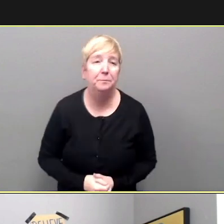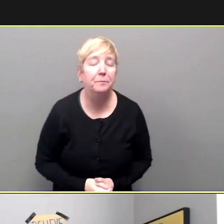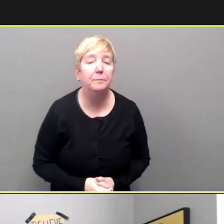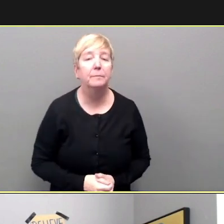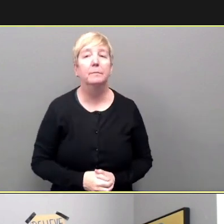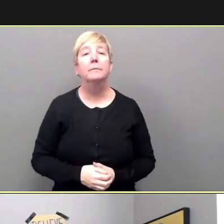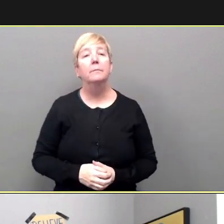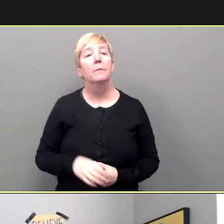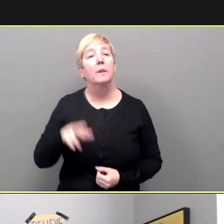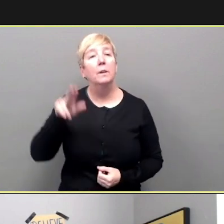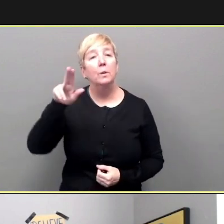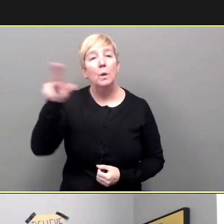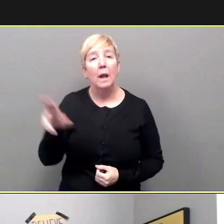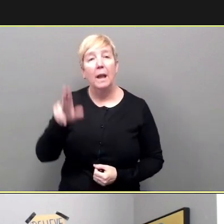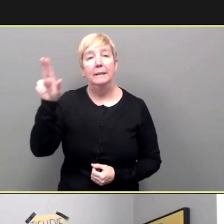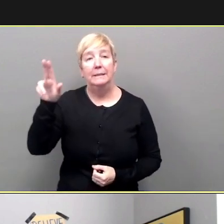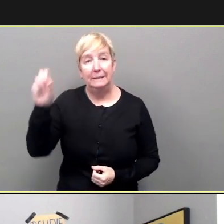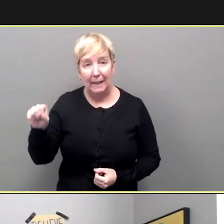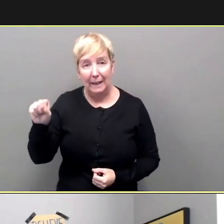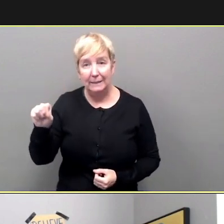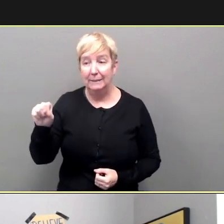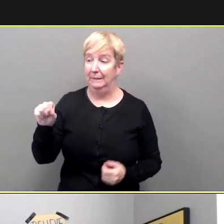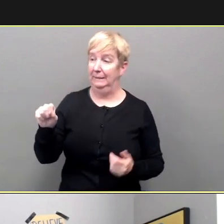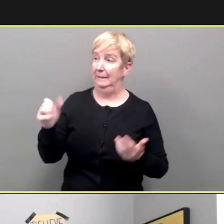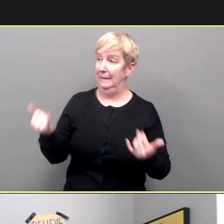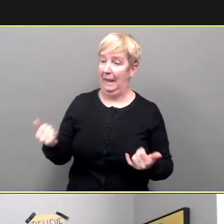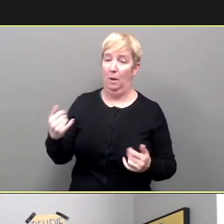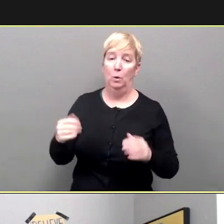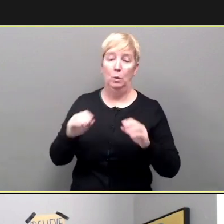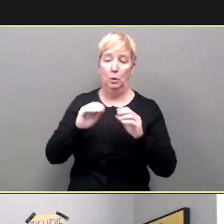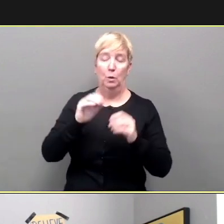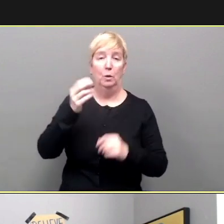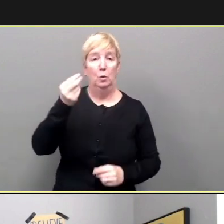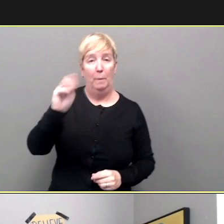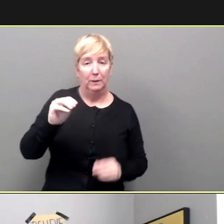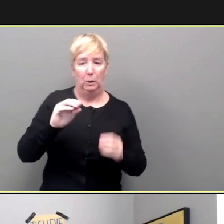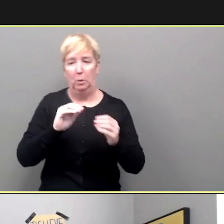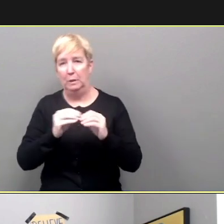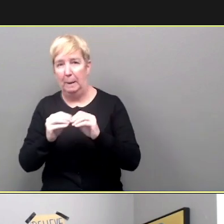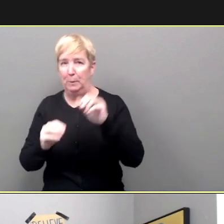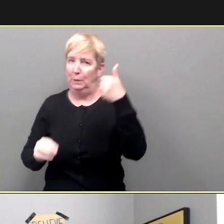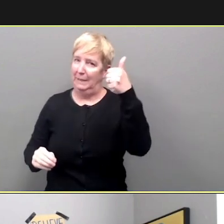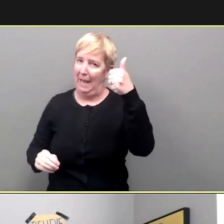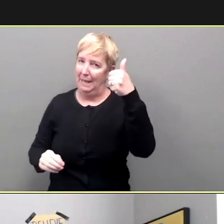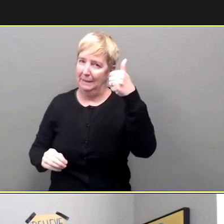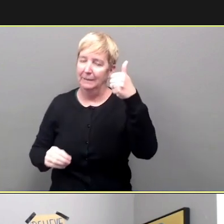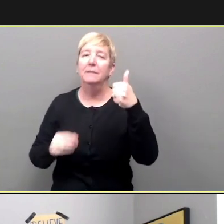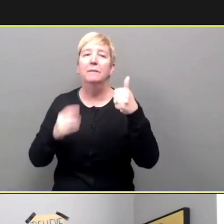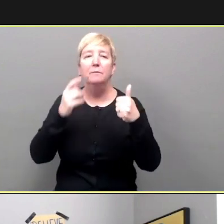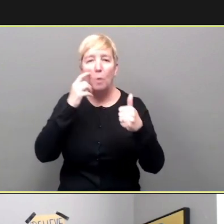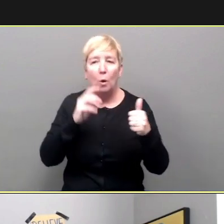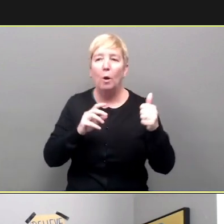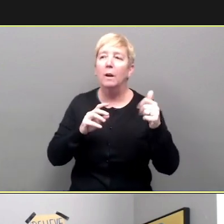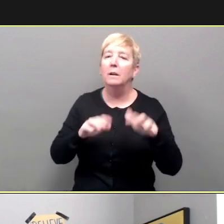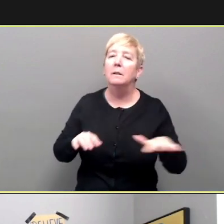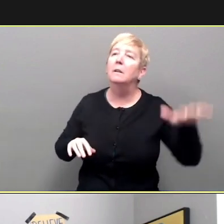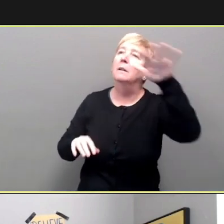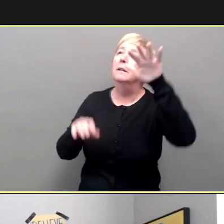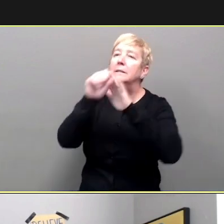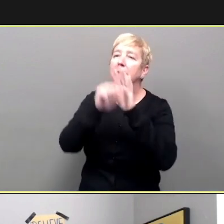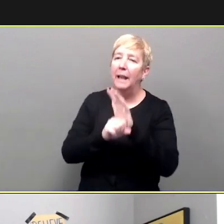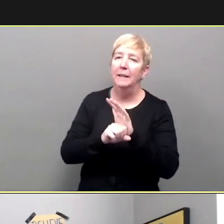States, New Mexico actually ranks number 10 for percent of fully vaccinated people with their booster dose. So that's really, really